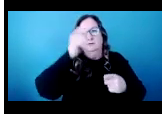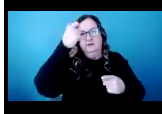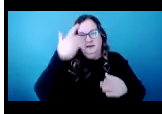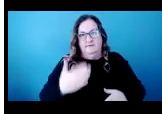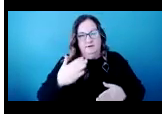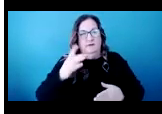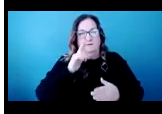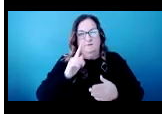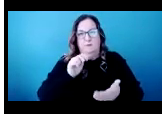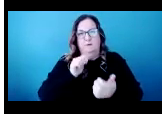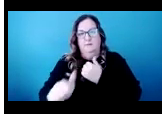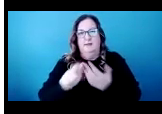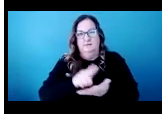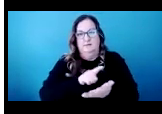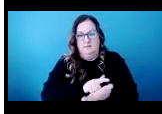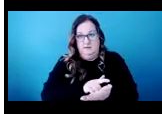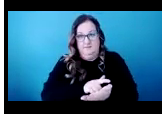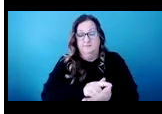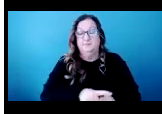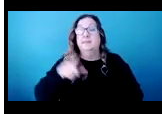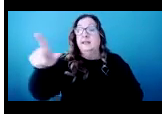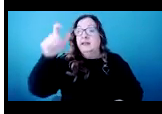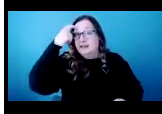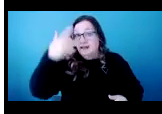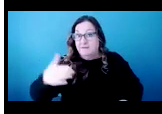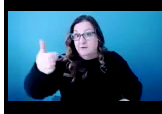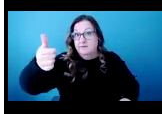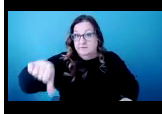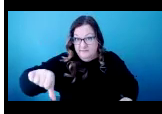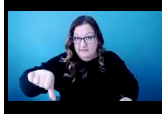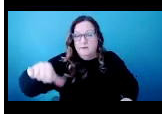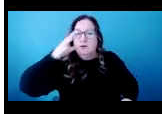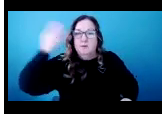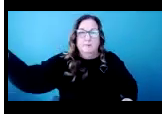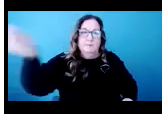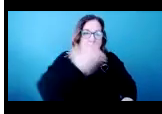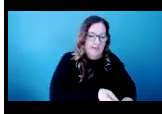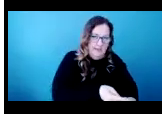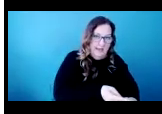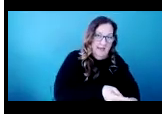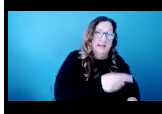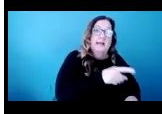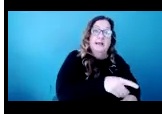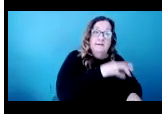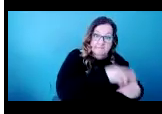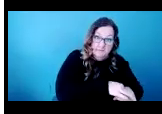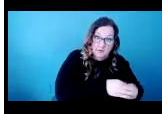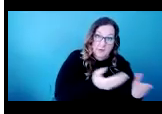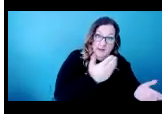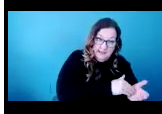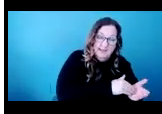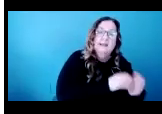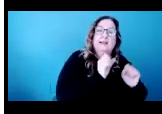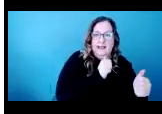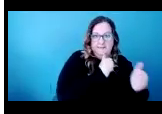vetoes it, it'll get sent back. And if the legislature really wants to pass it anyway, they can vote on it again, but they have to get at